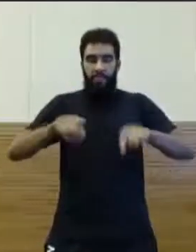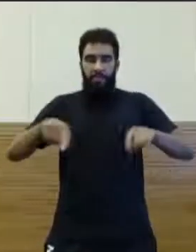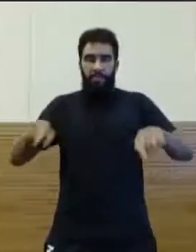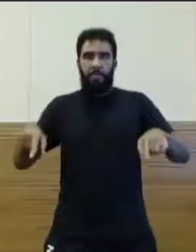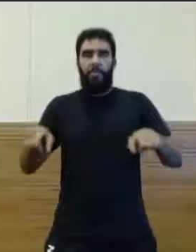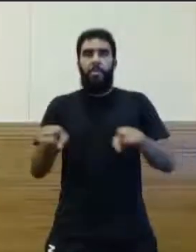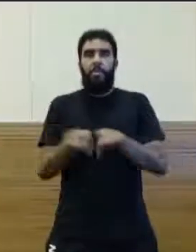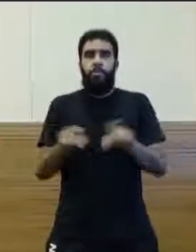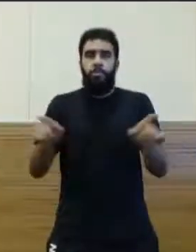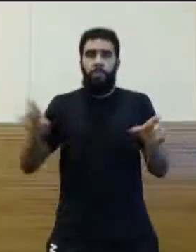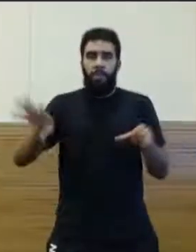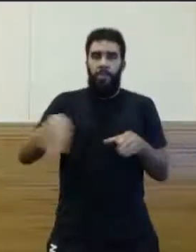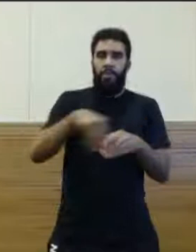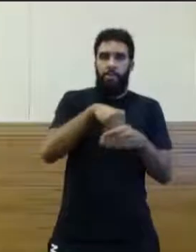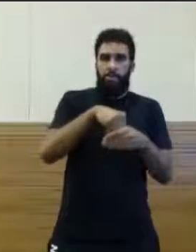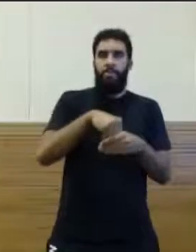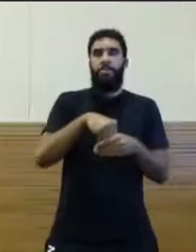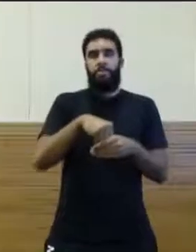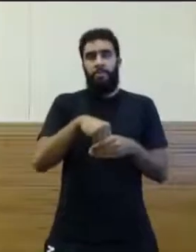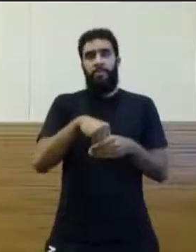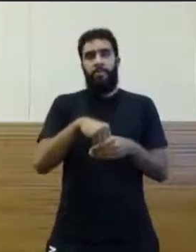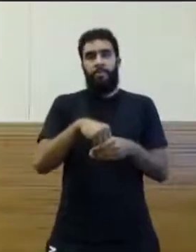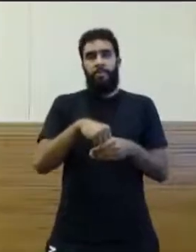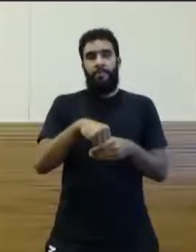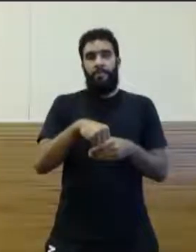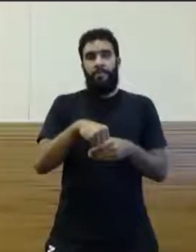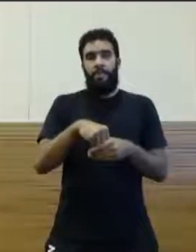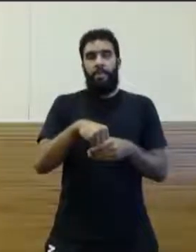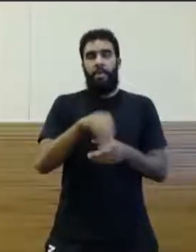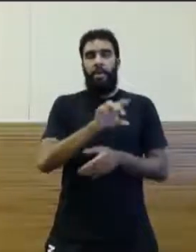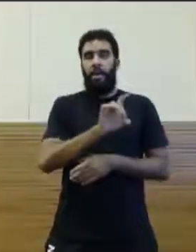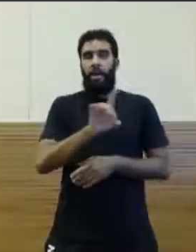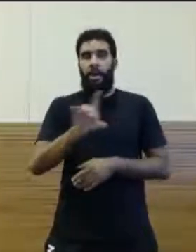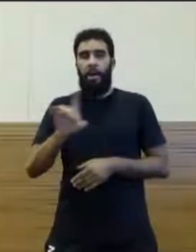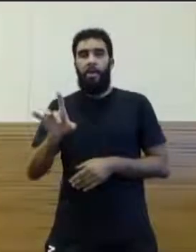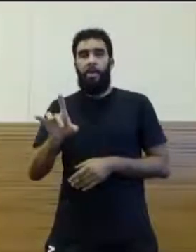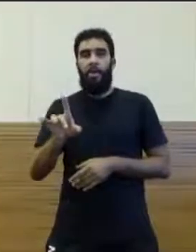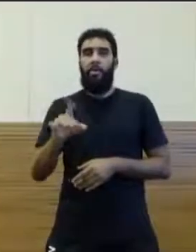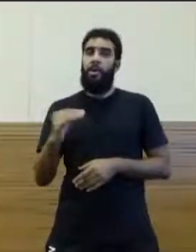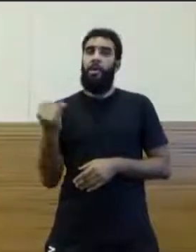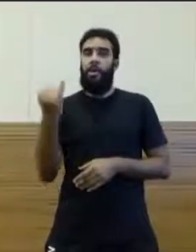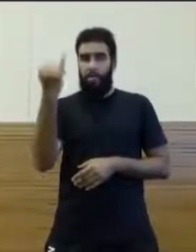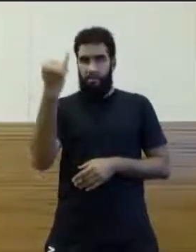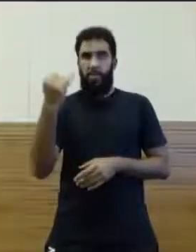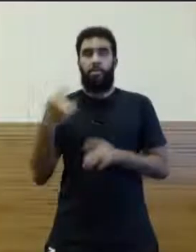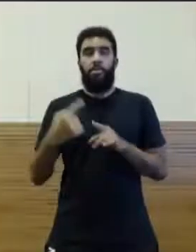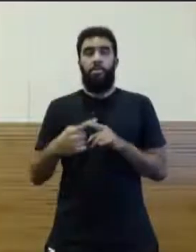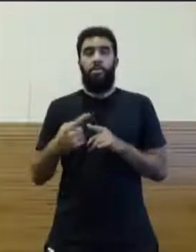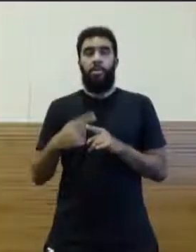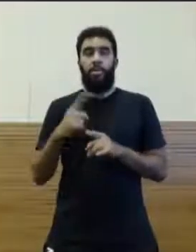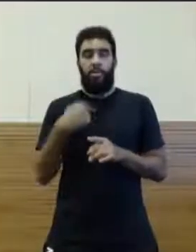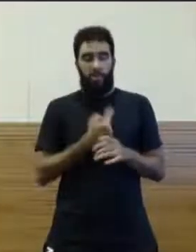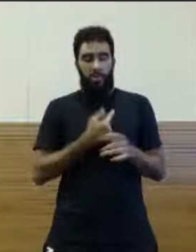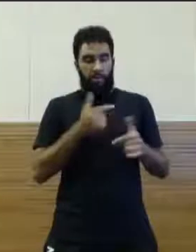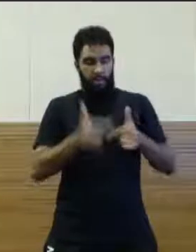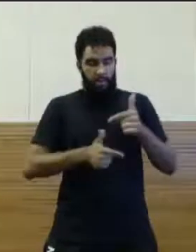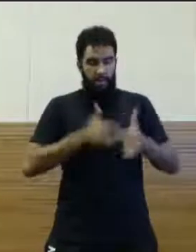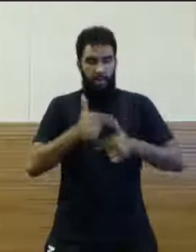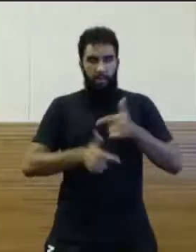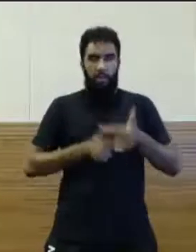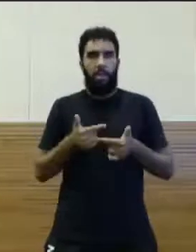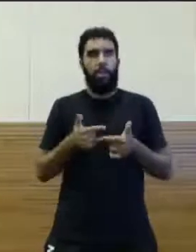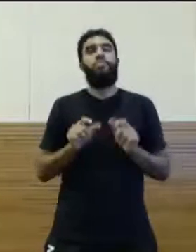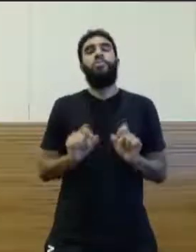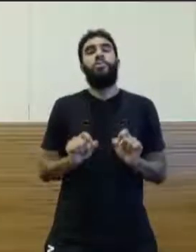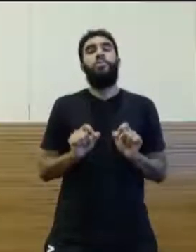we promote a varied diet, the portions that are necessary during the day, and something fundamental which